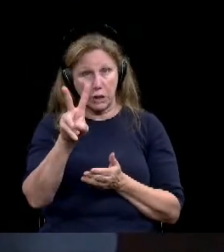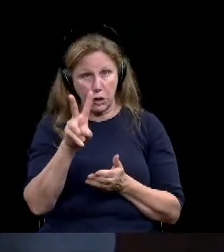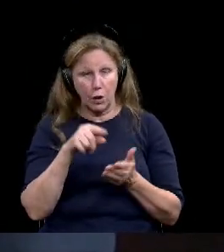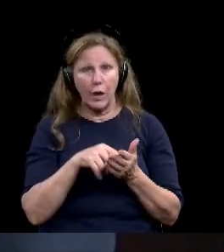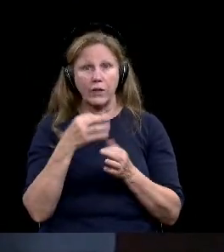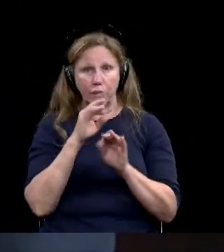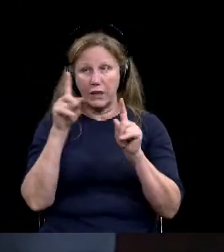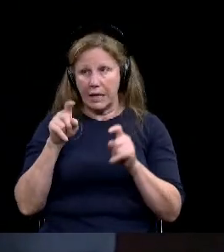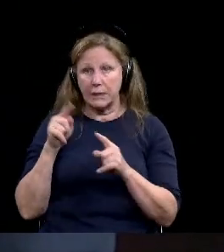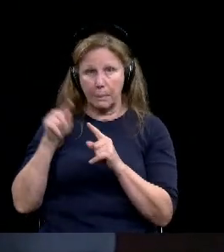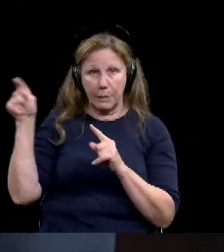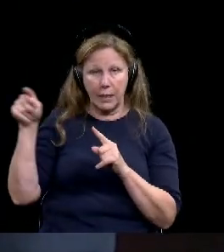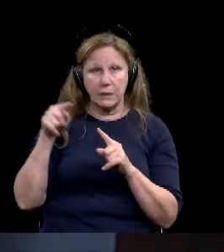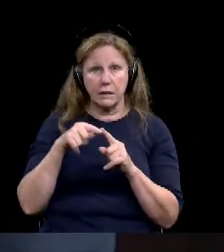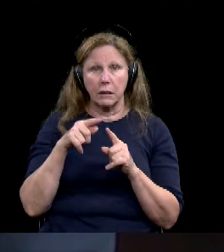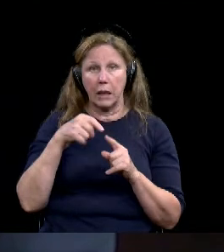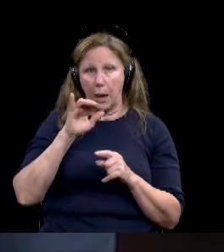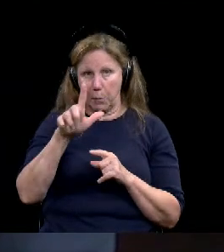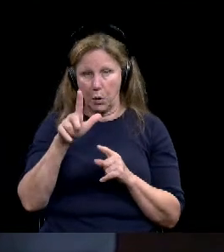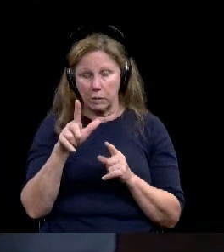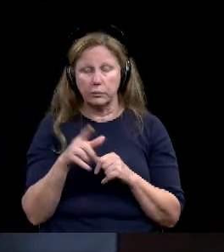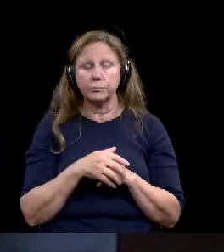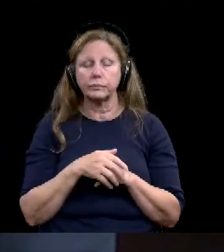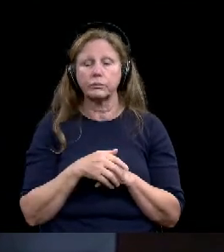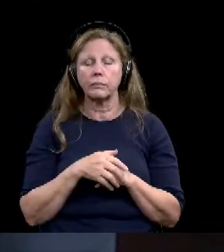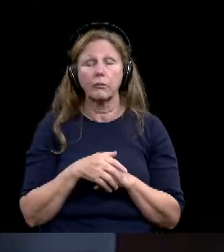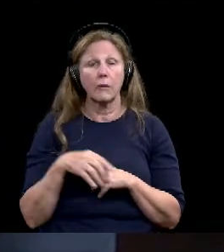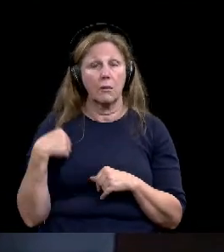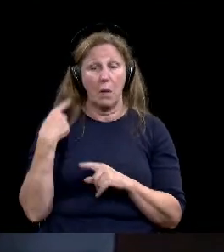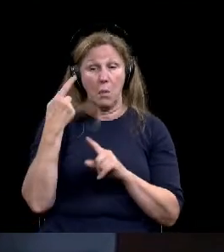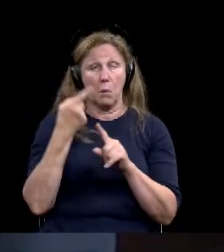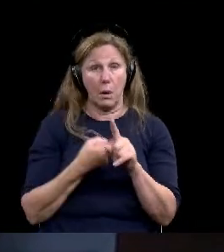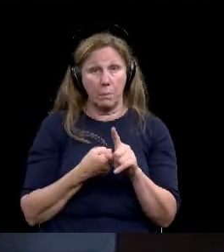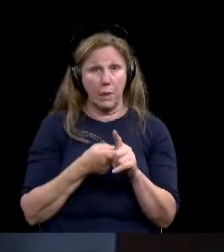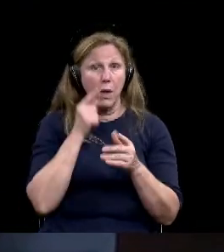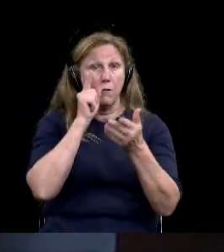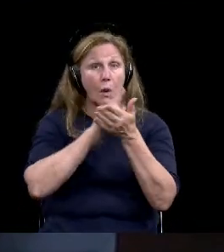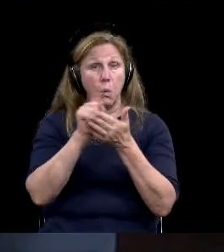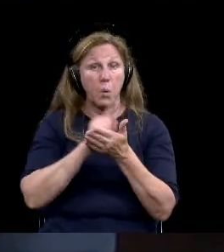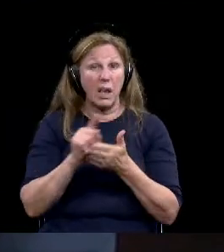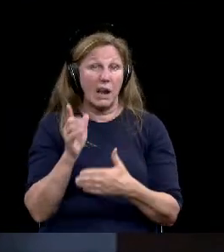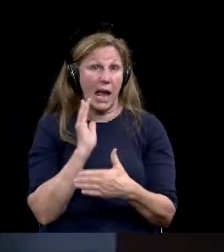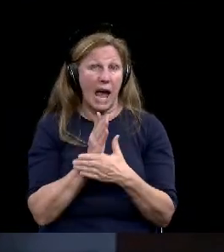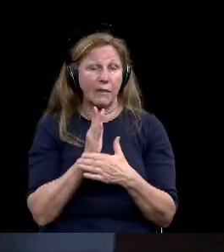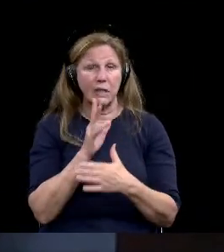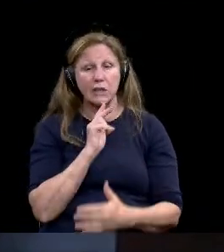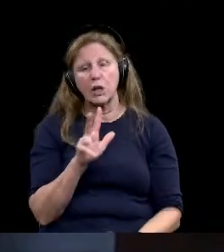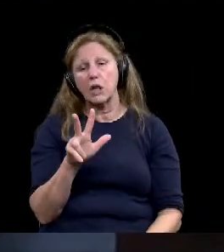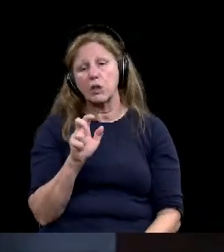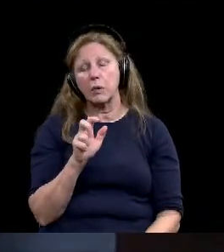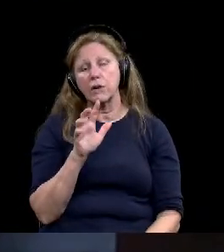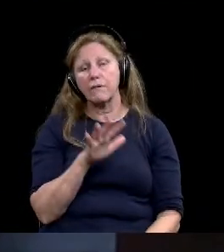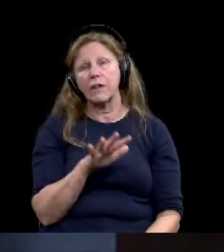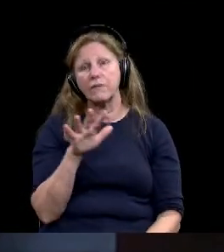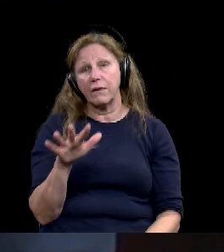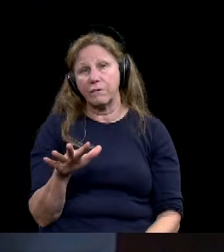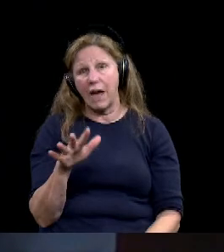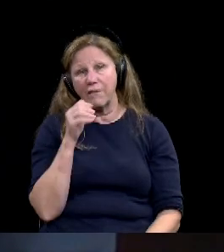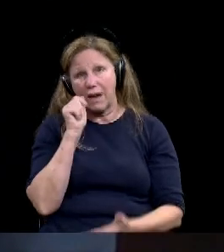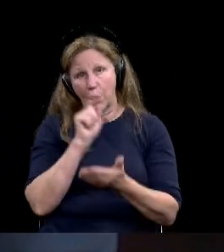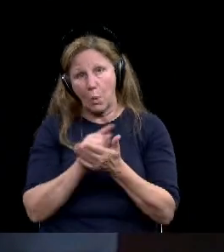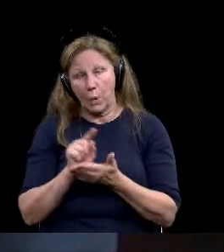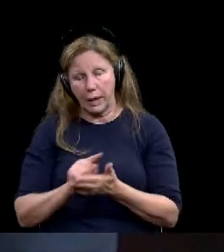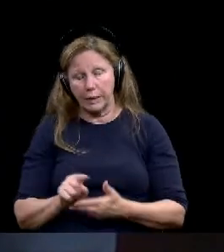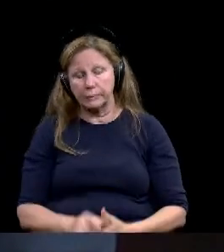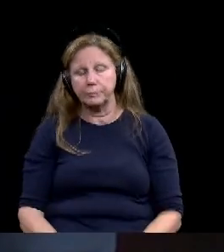355 tests per week. Please visit covidwaco.com to confirm available testing locations and to